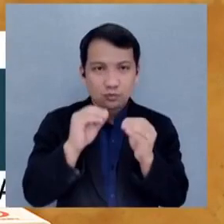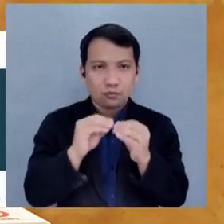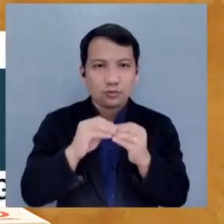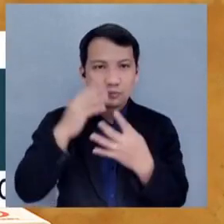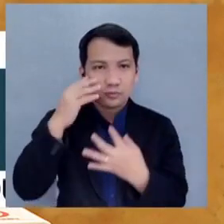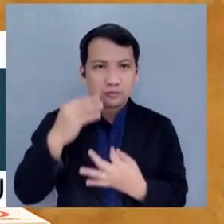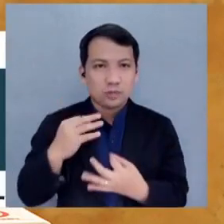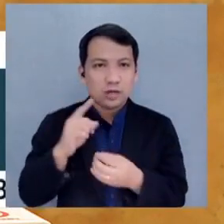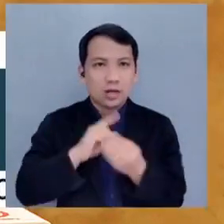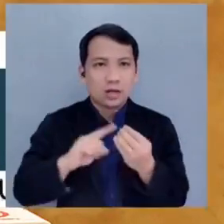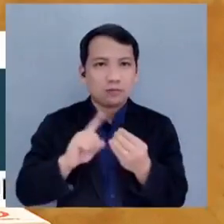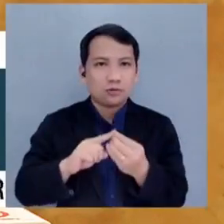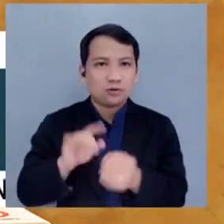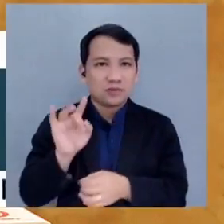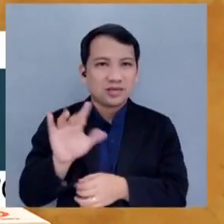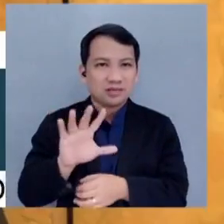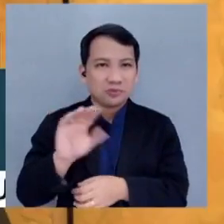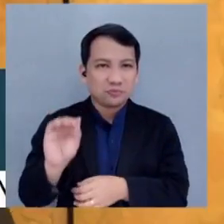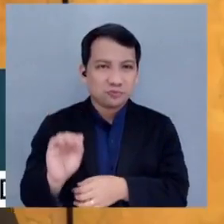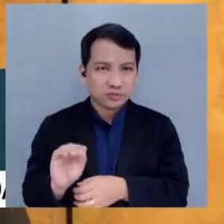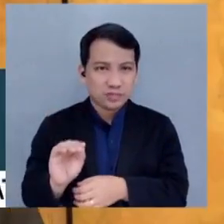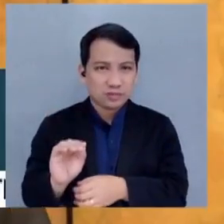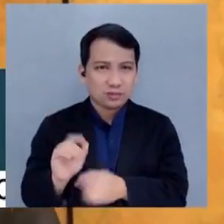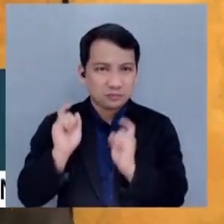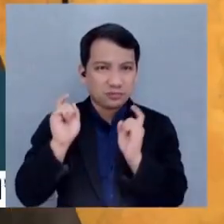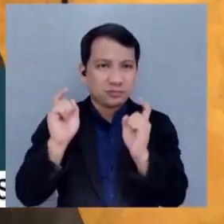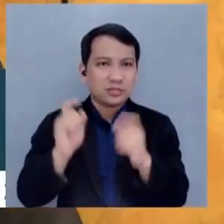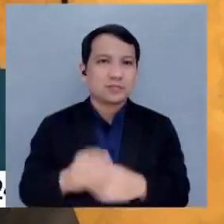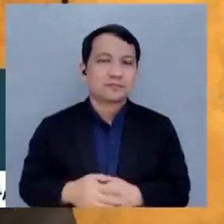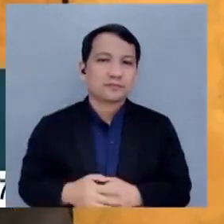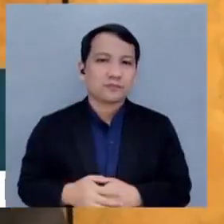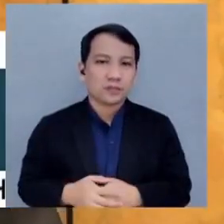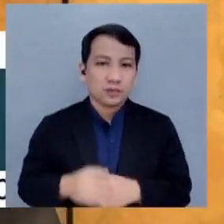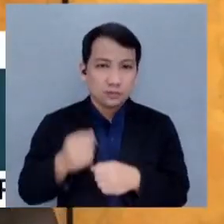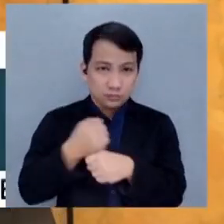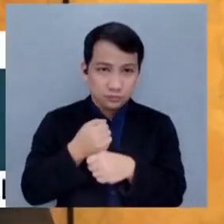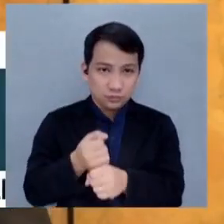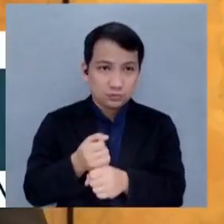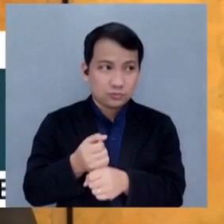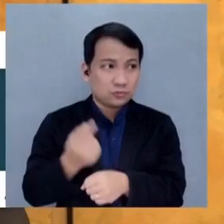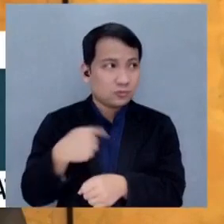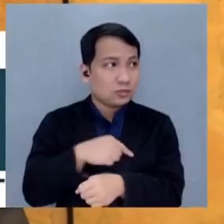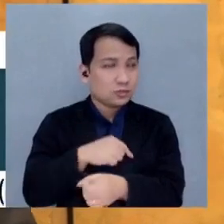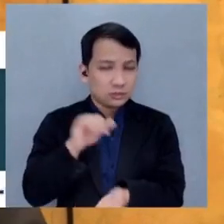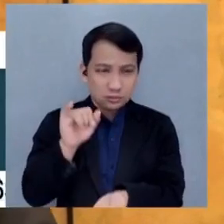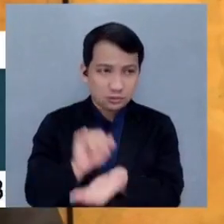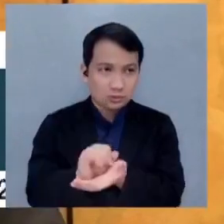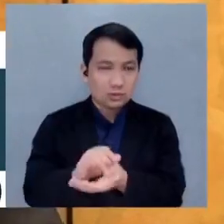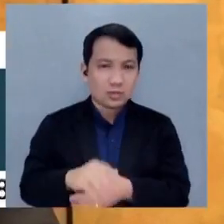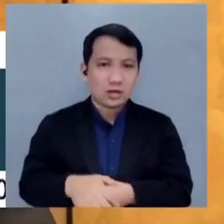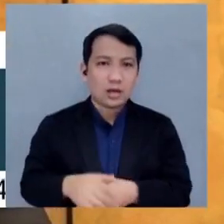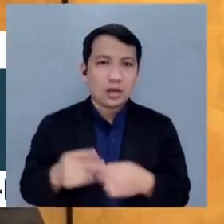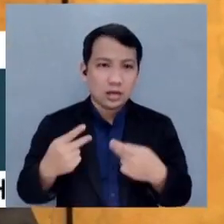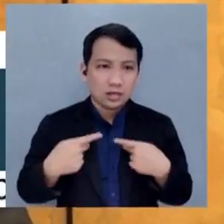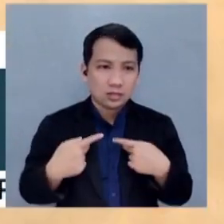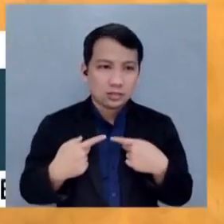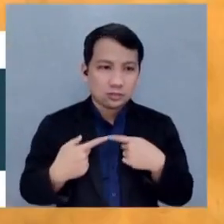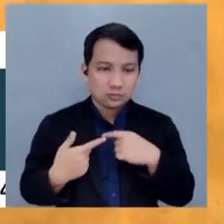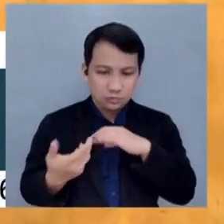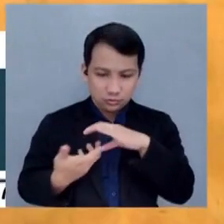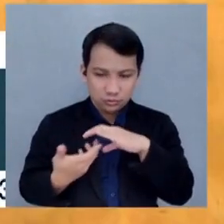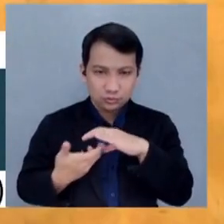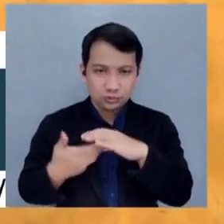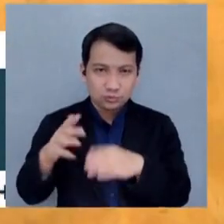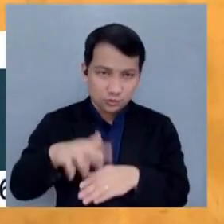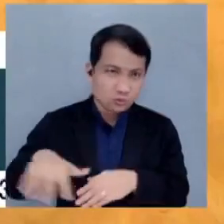to 85% faster. We will be making this type of panel. We have customers all around the world waiting for it. People